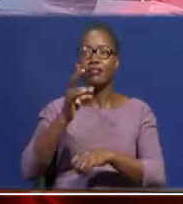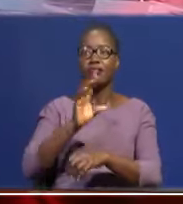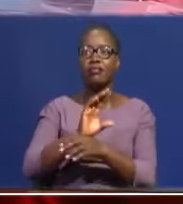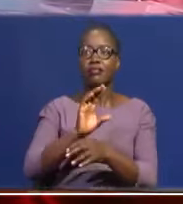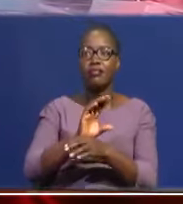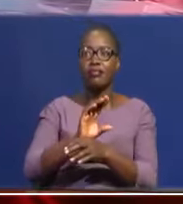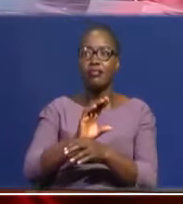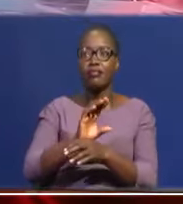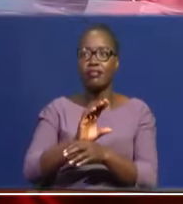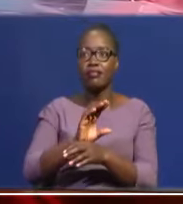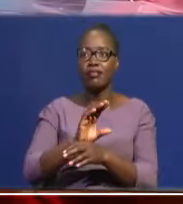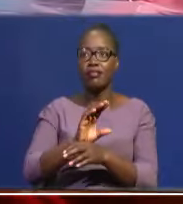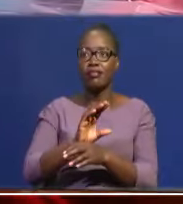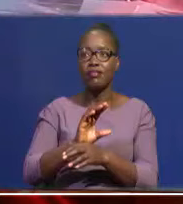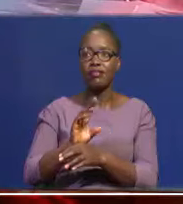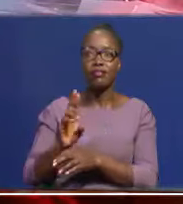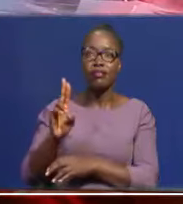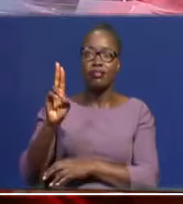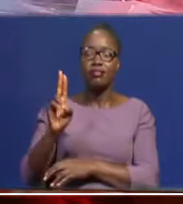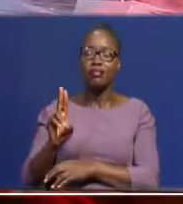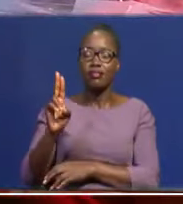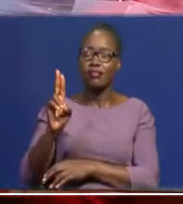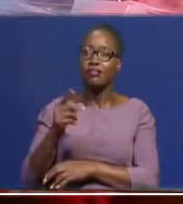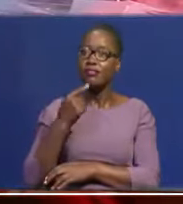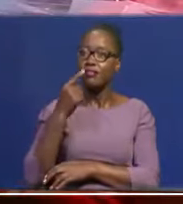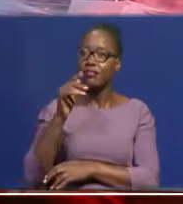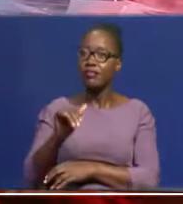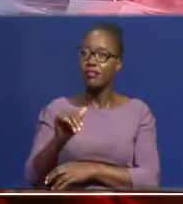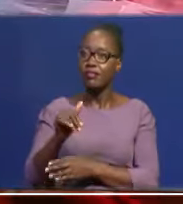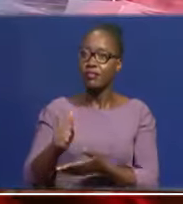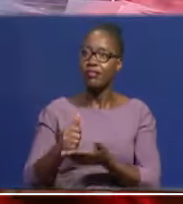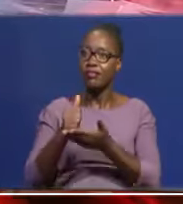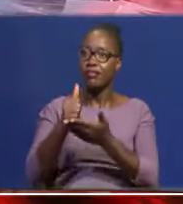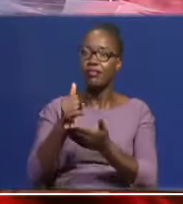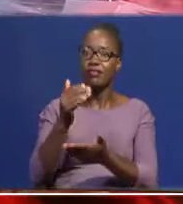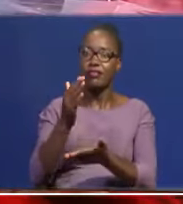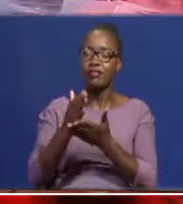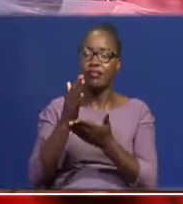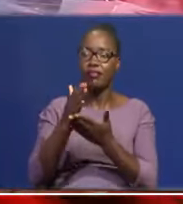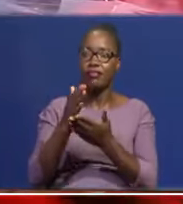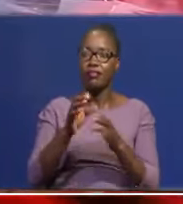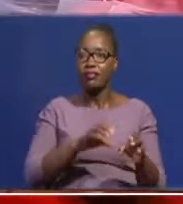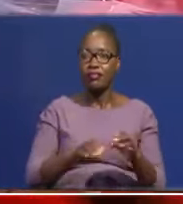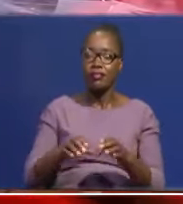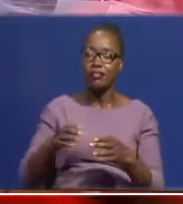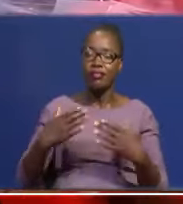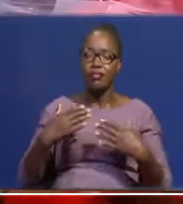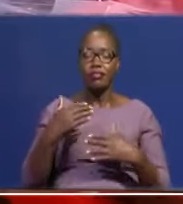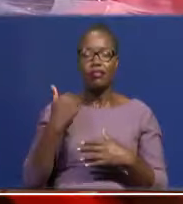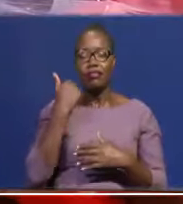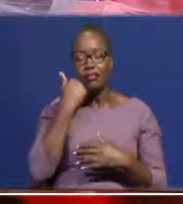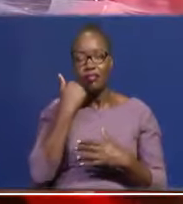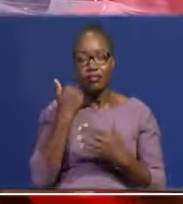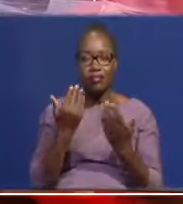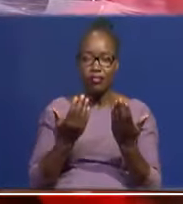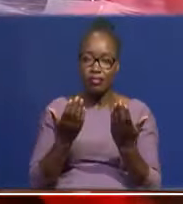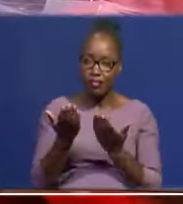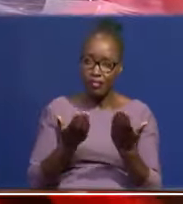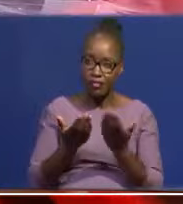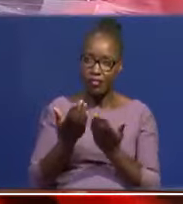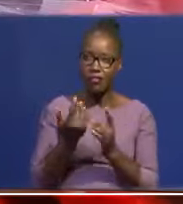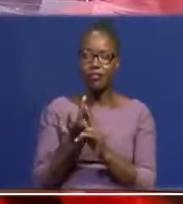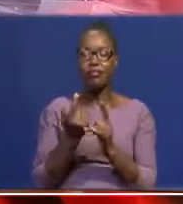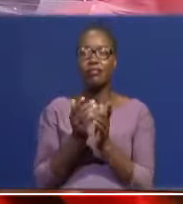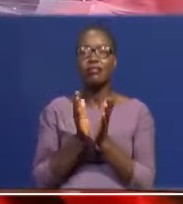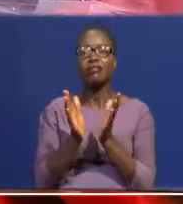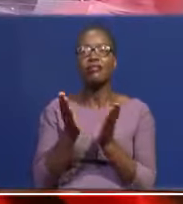Adventist Church, Jatovu Utawala, Wavinya said this will help end the suffering of patients seeking services in various public